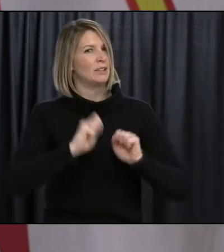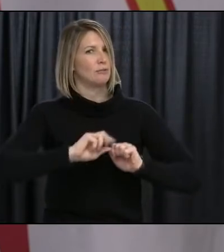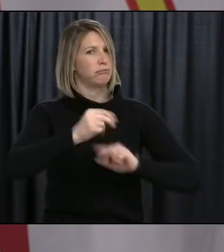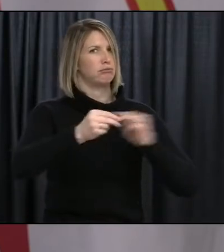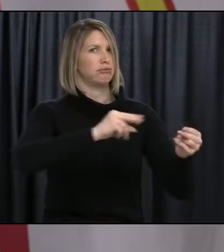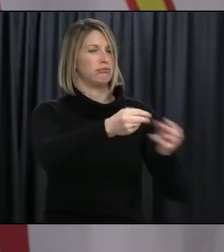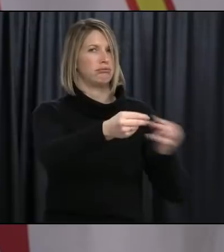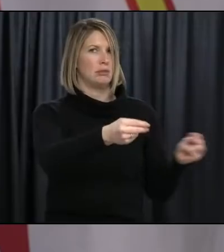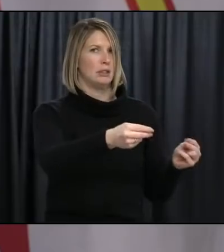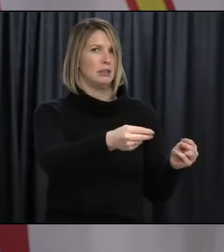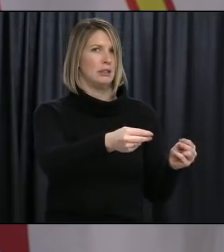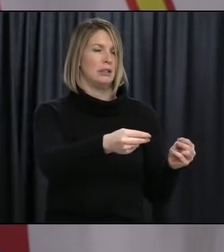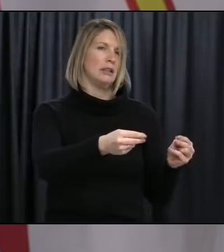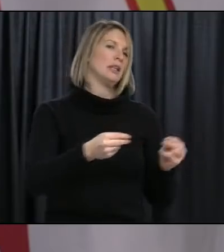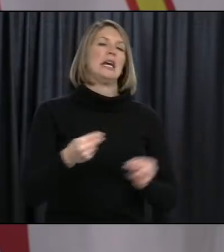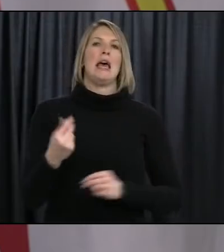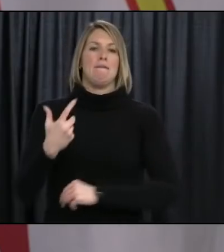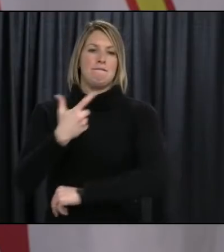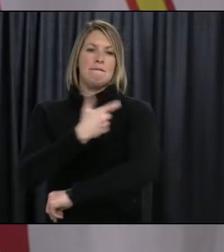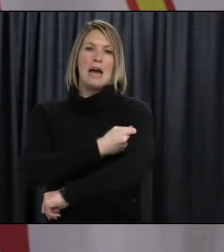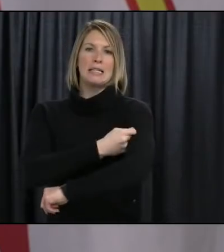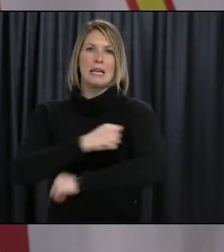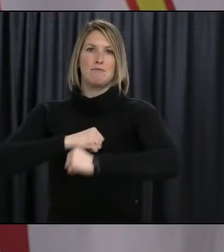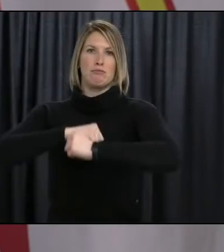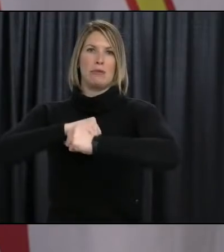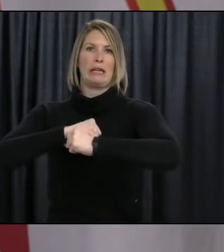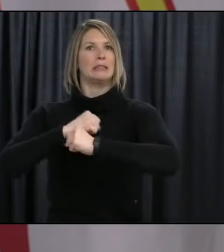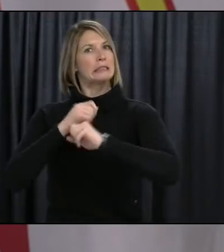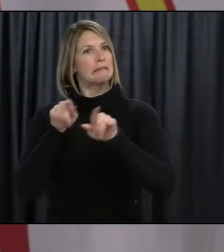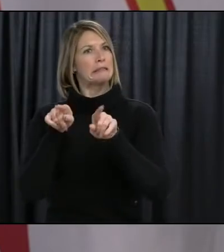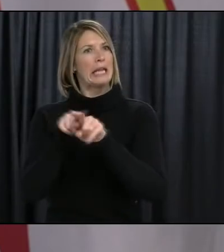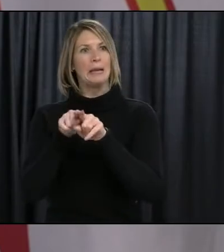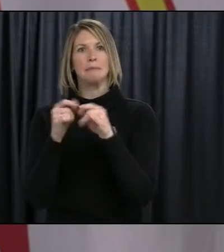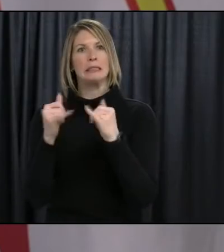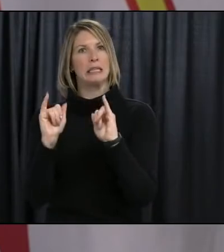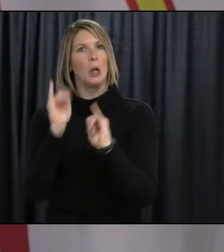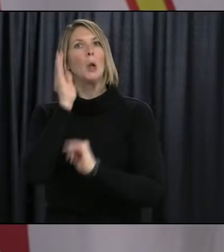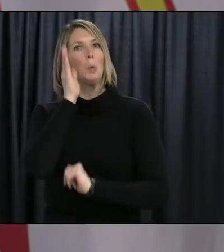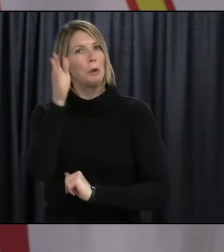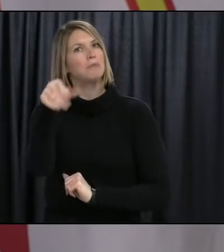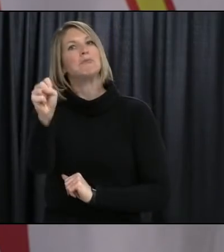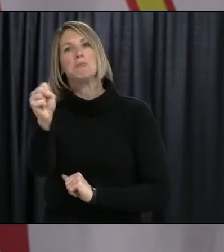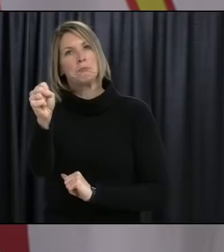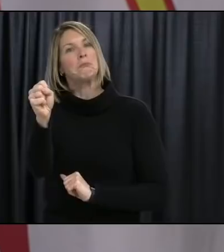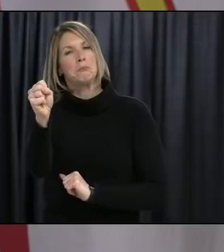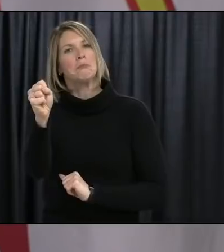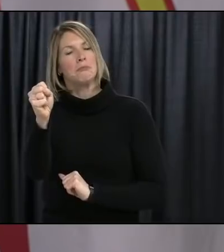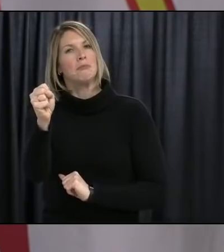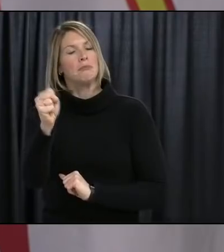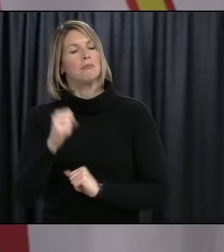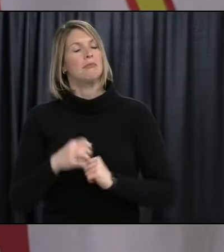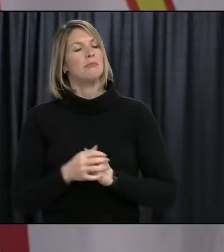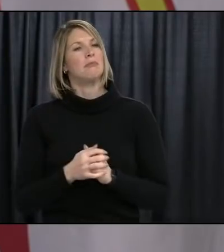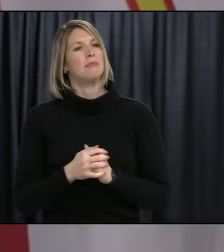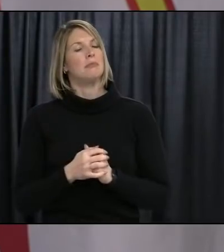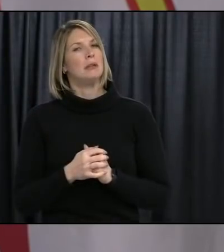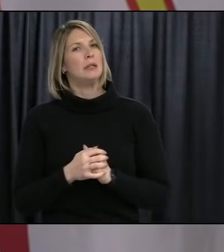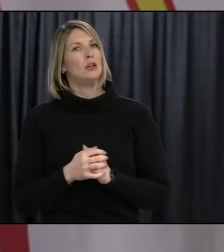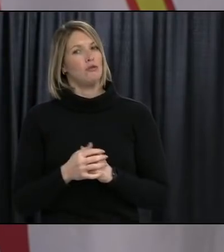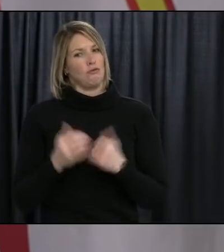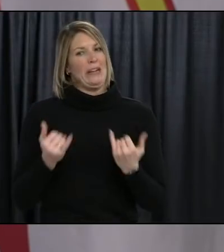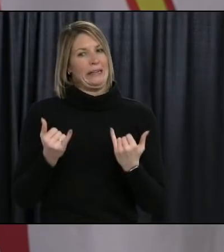affected, or that it will affect vaccine effectiveness. So it appears that the vaccine will still work against it,